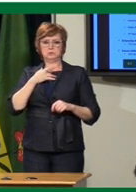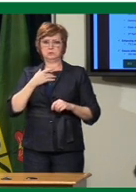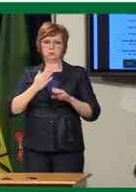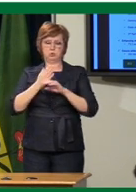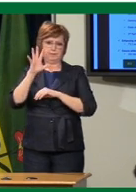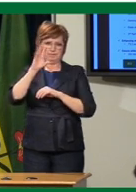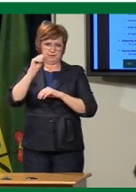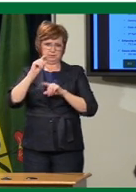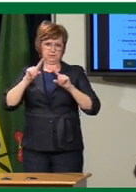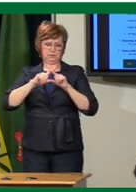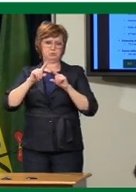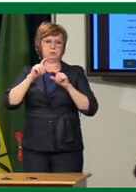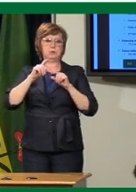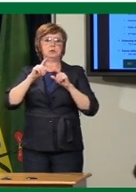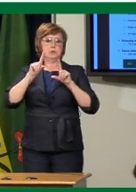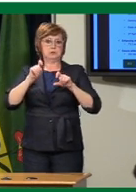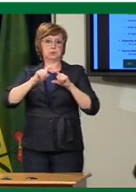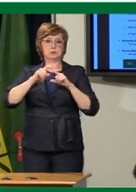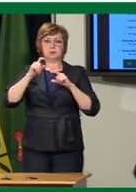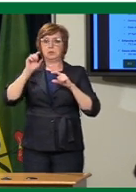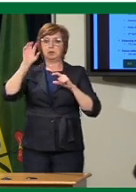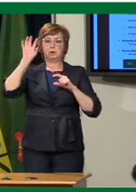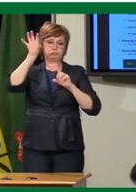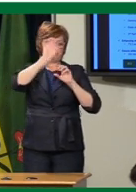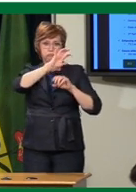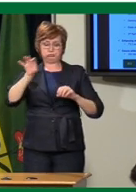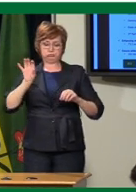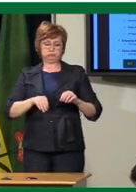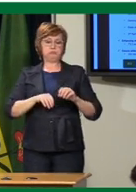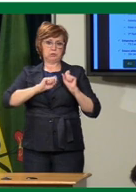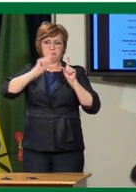teams that can support responses to outbreaks and other